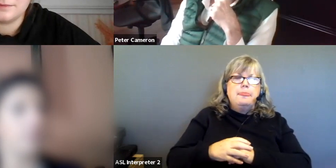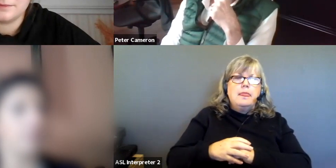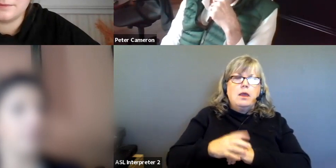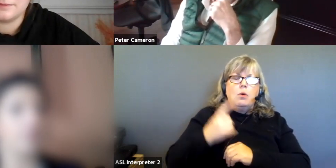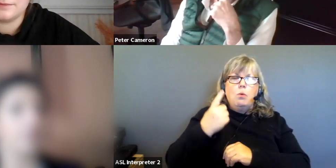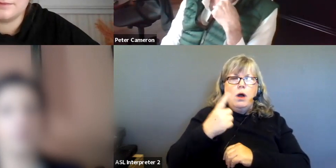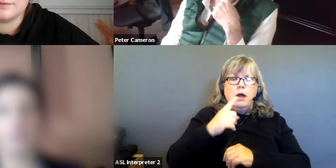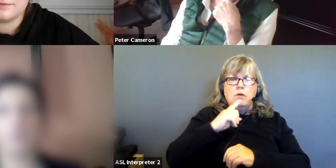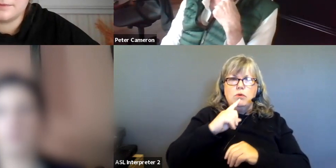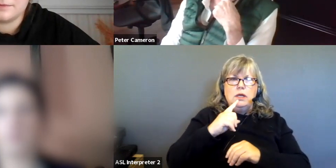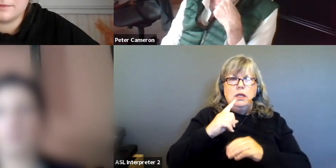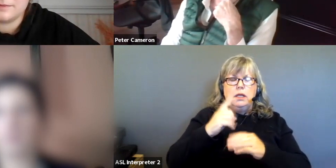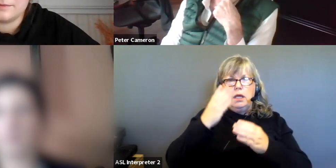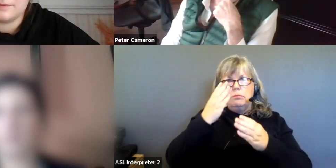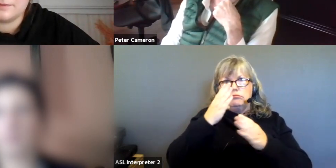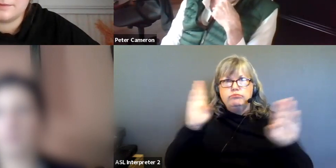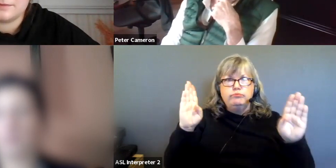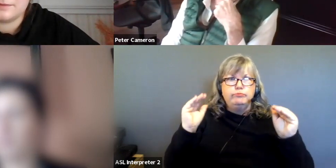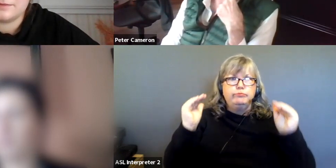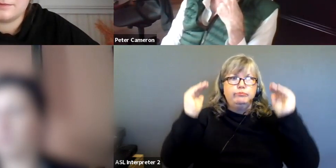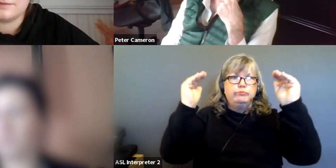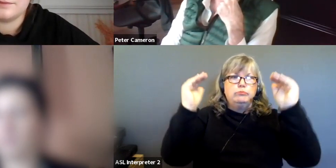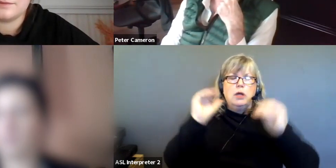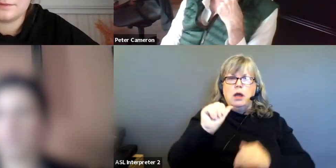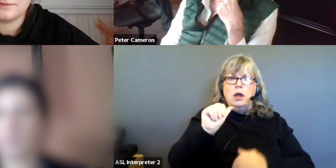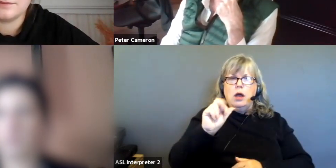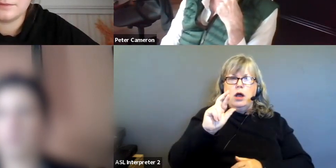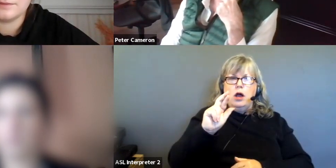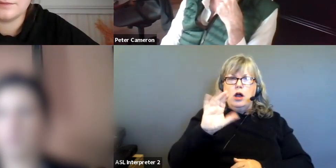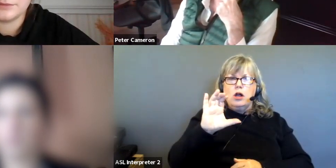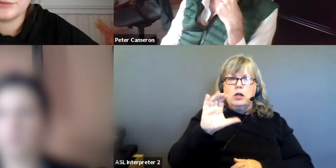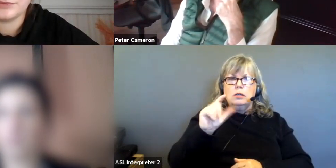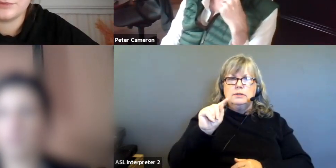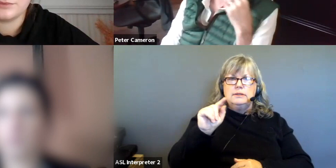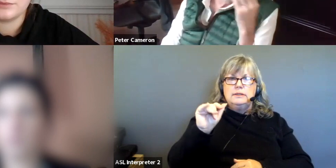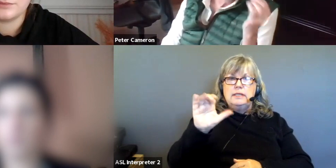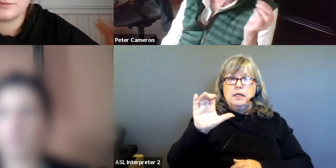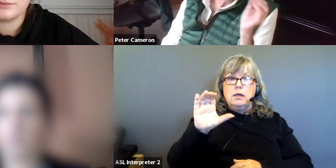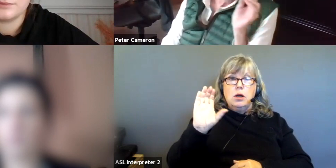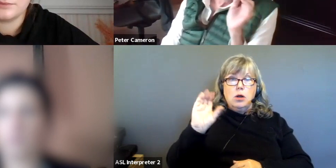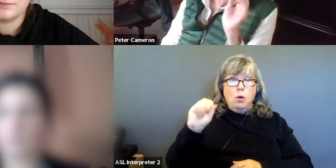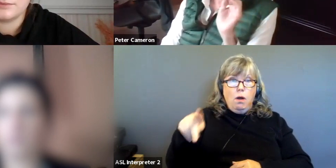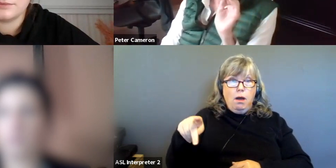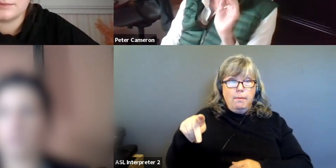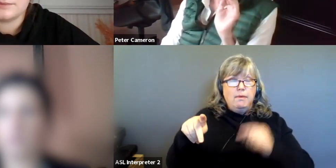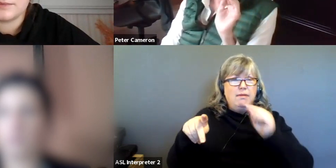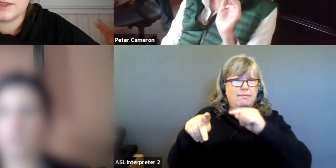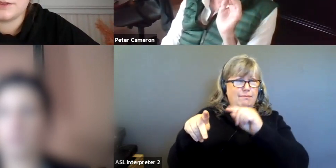progressive group, Arctic co-ops. It's a collection of